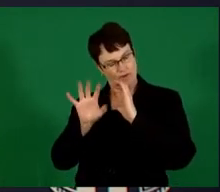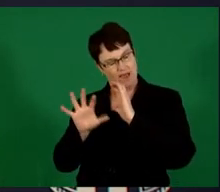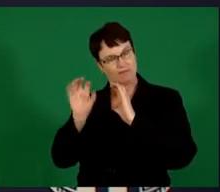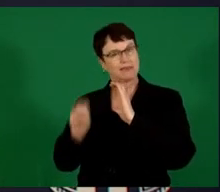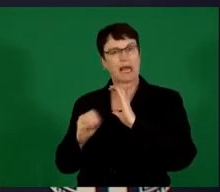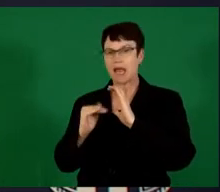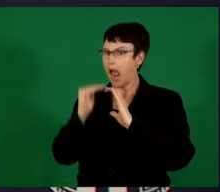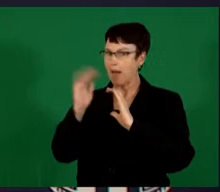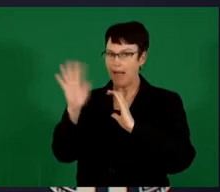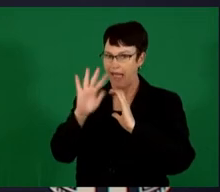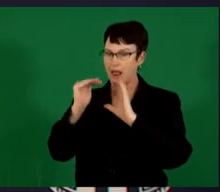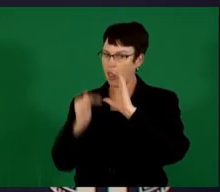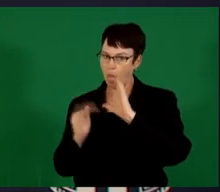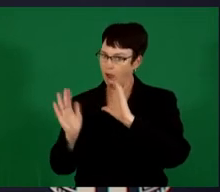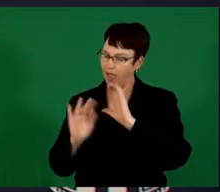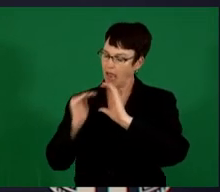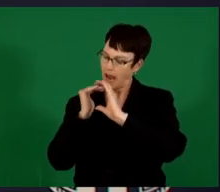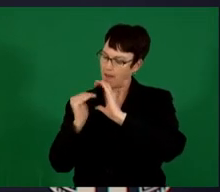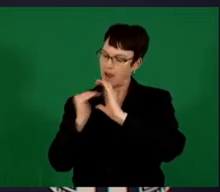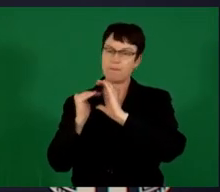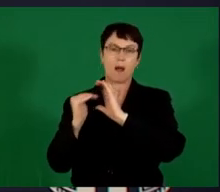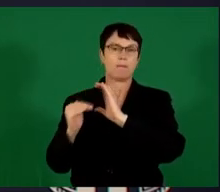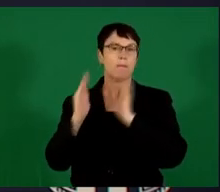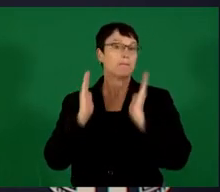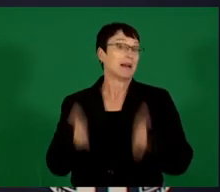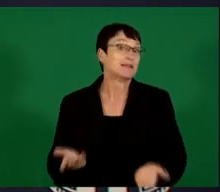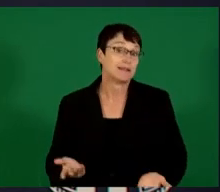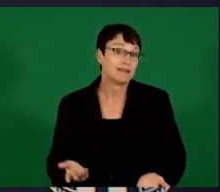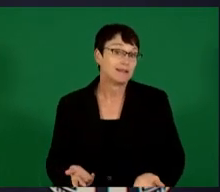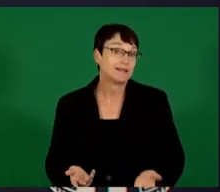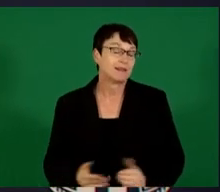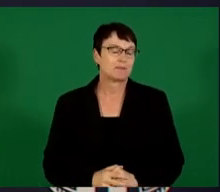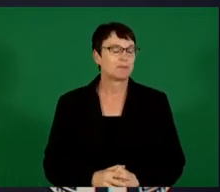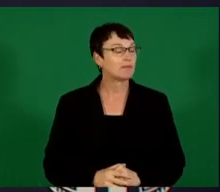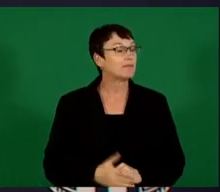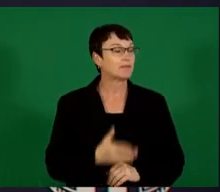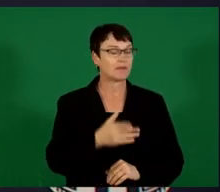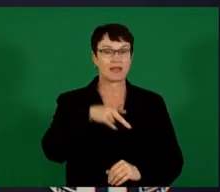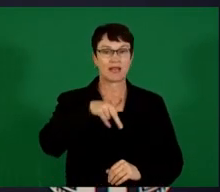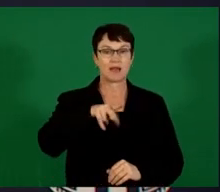targeting range. Prinesha,